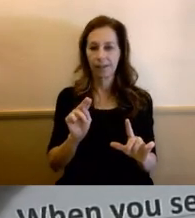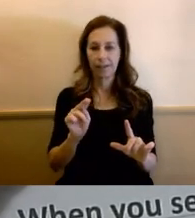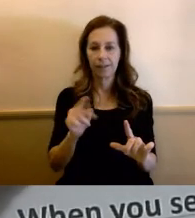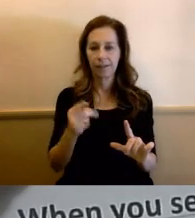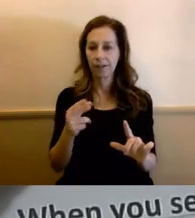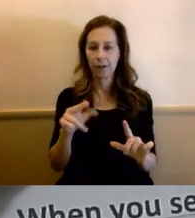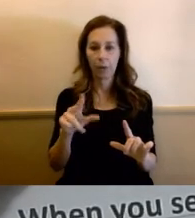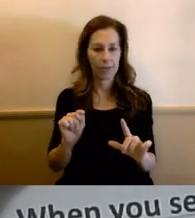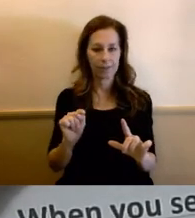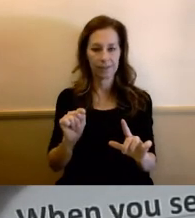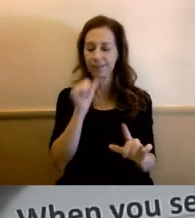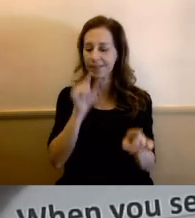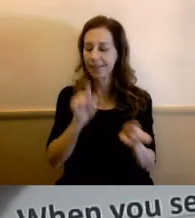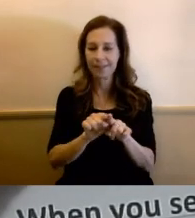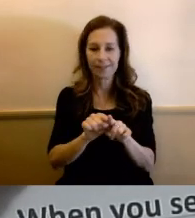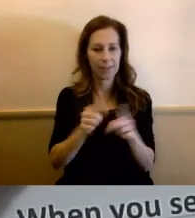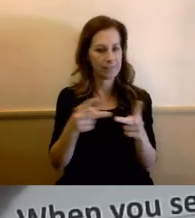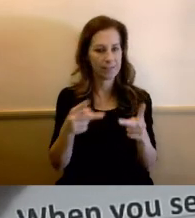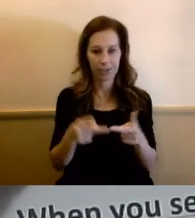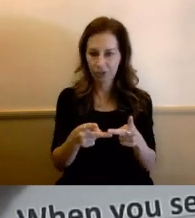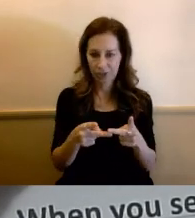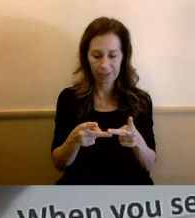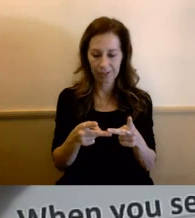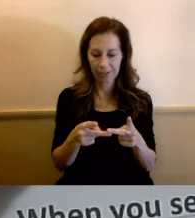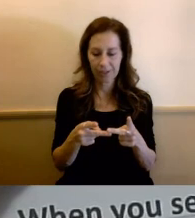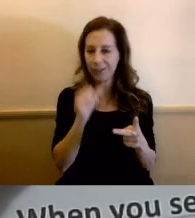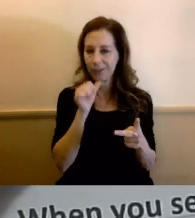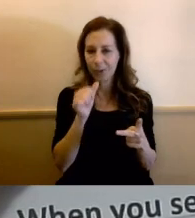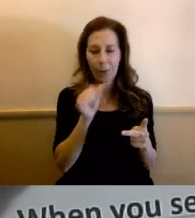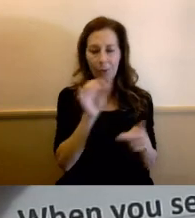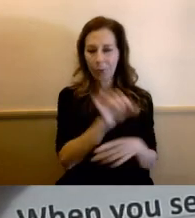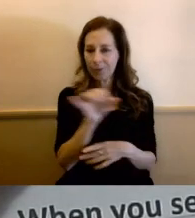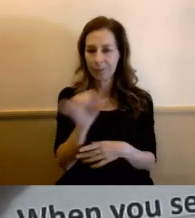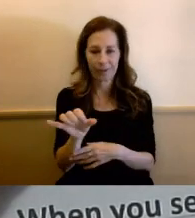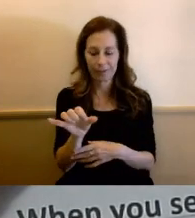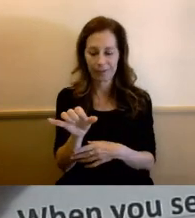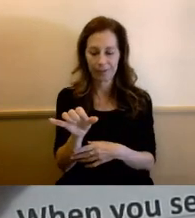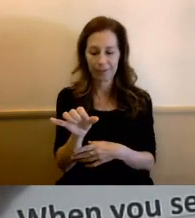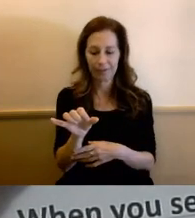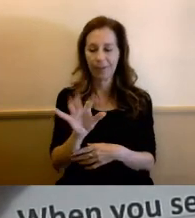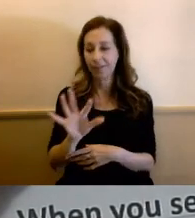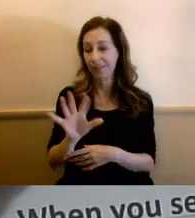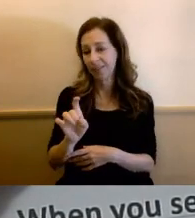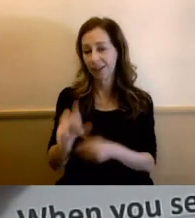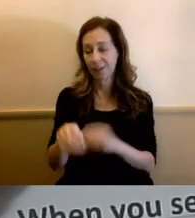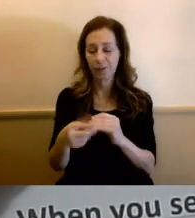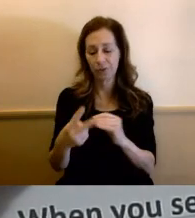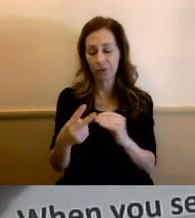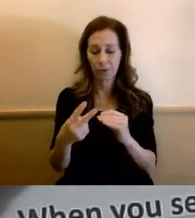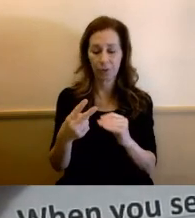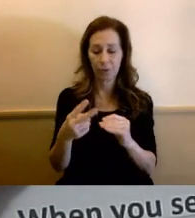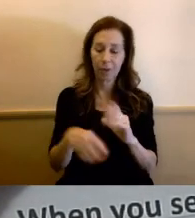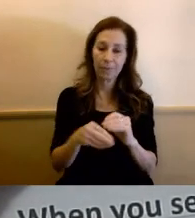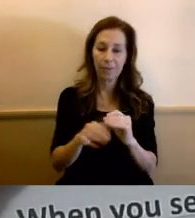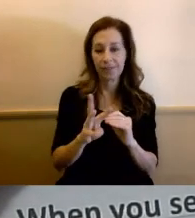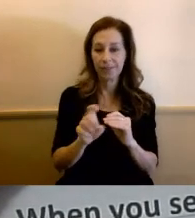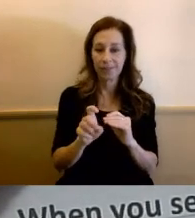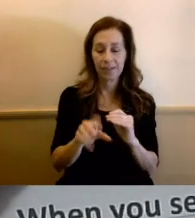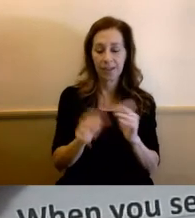position. Right, so you would do like 5x plus 2 plus 6x minus 5 equals